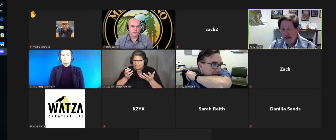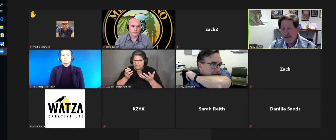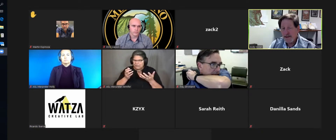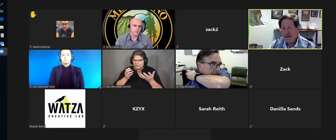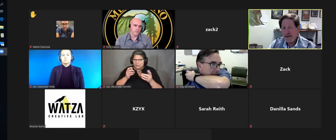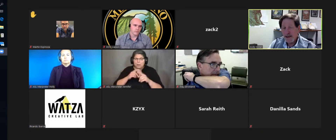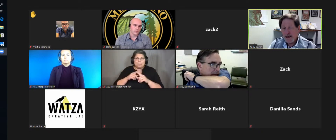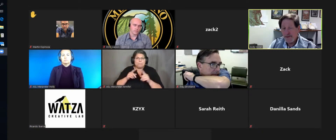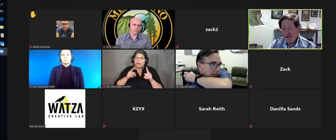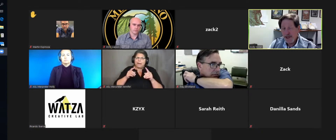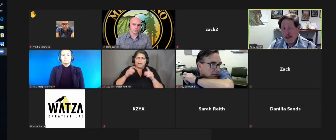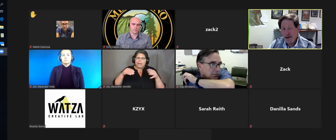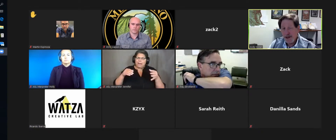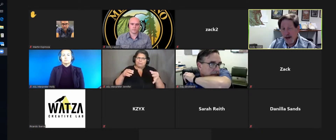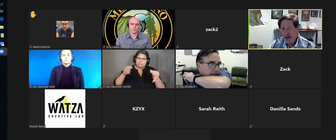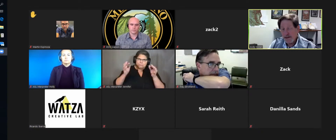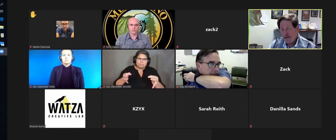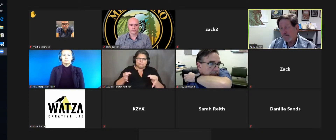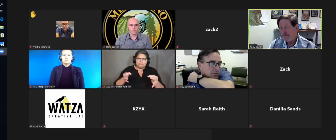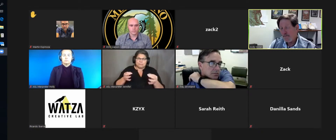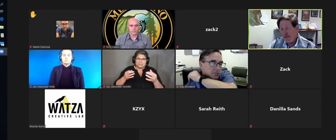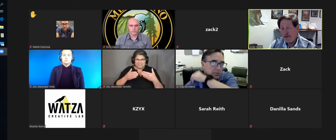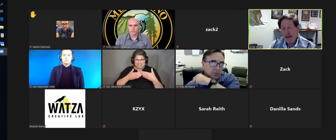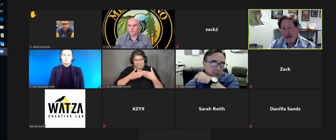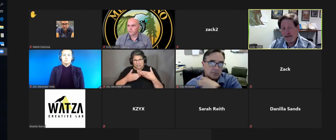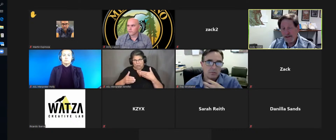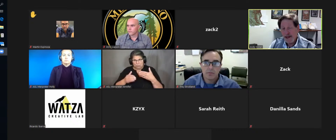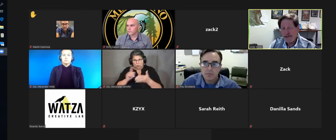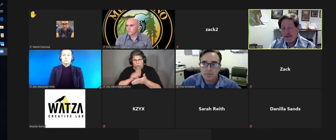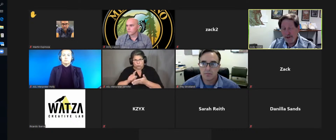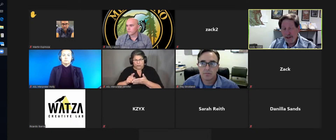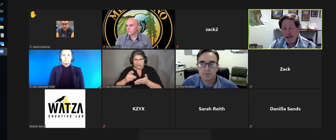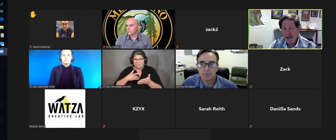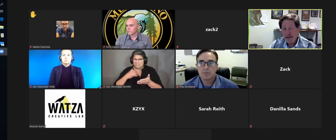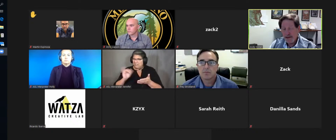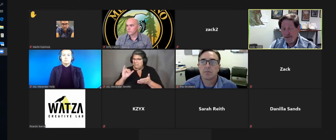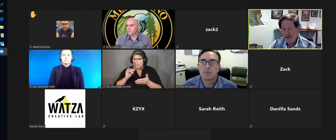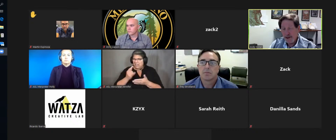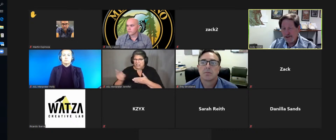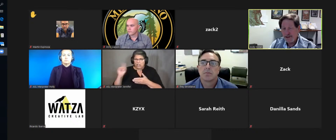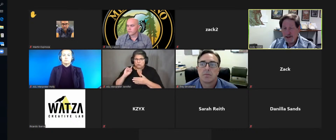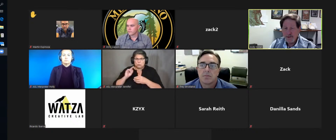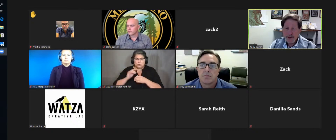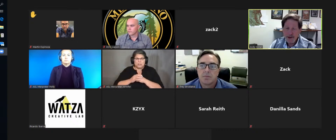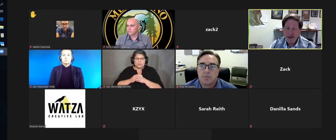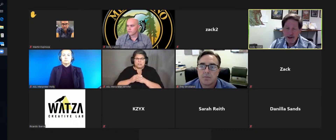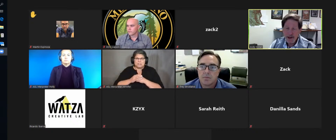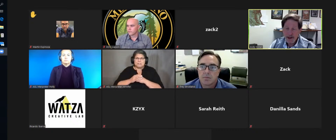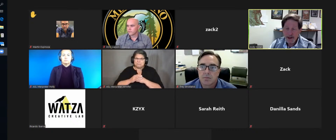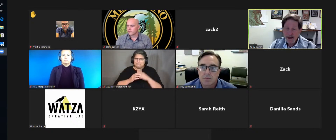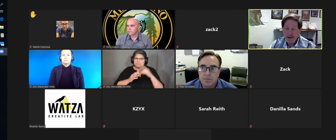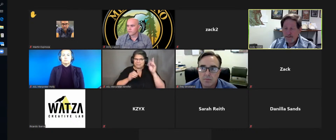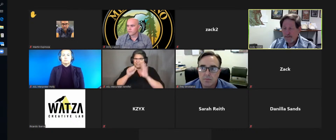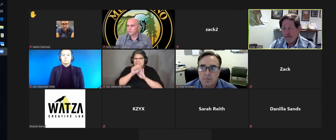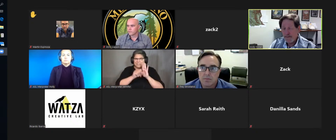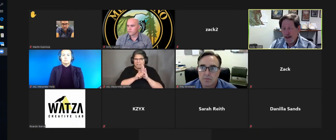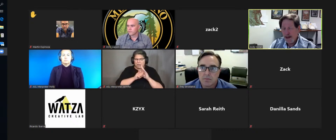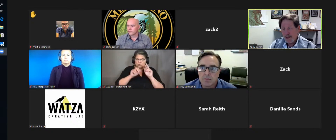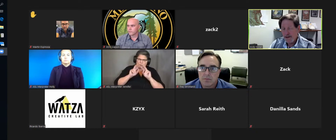seen that. This coming week, I feel like I did last week that they're going to see that we're